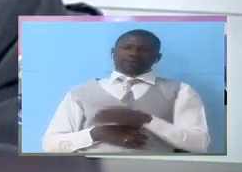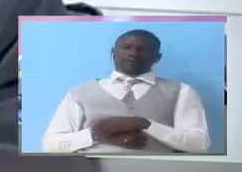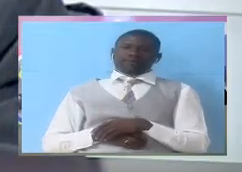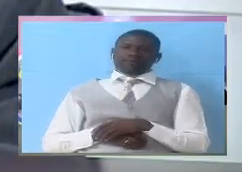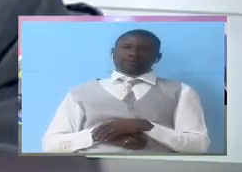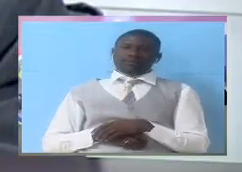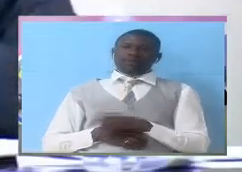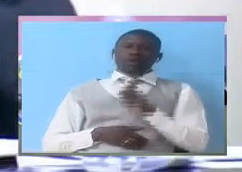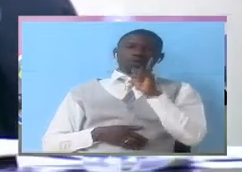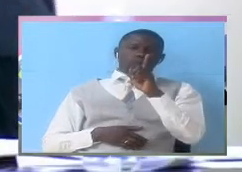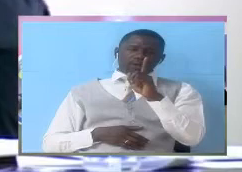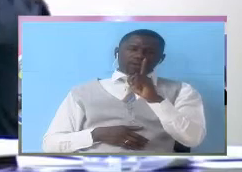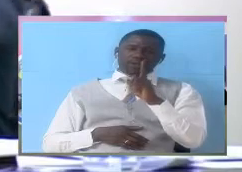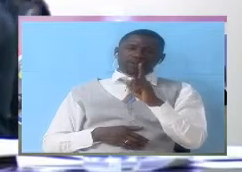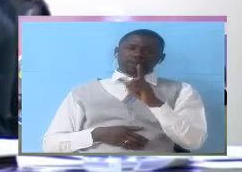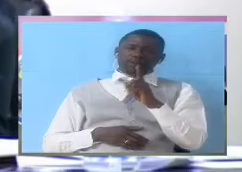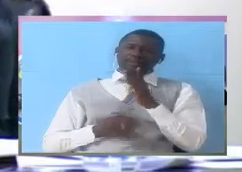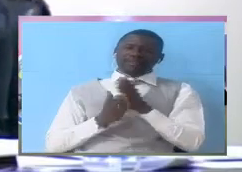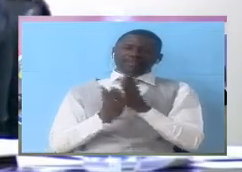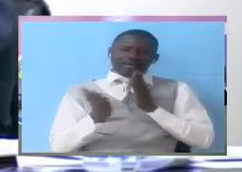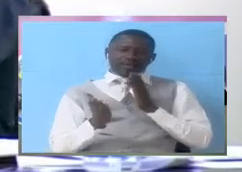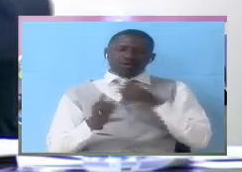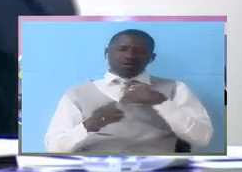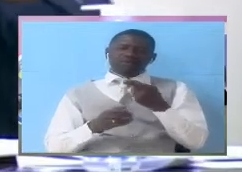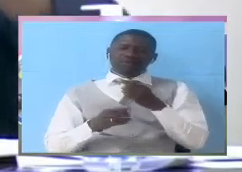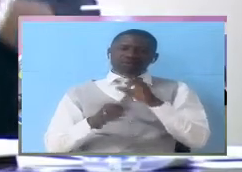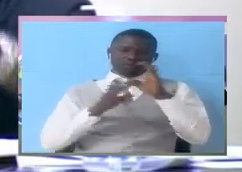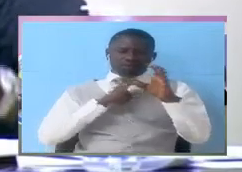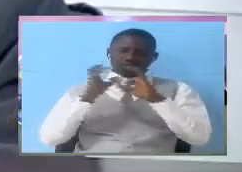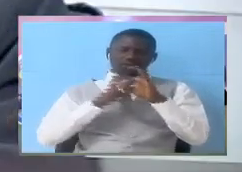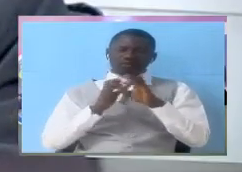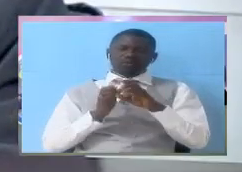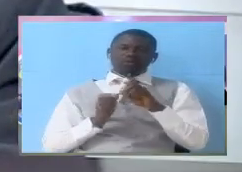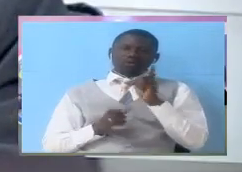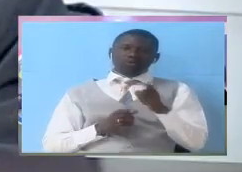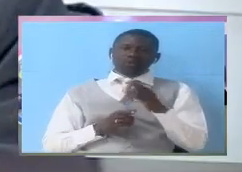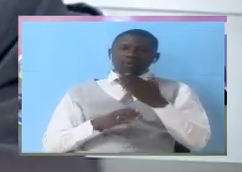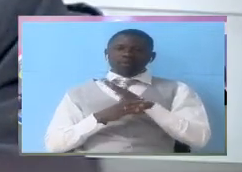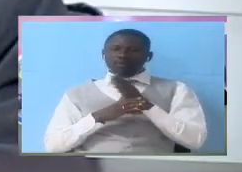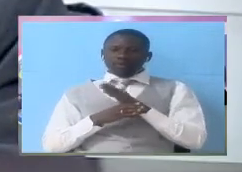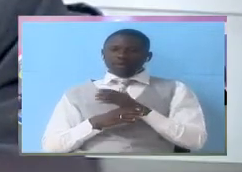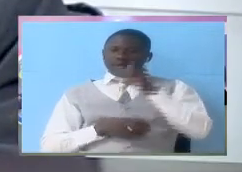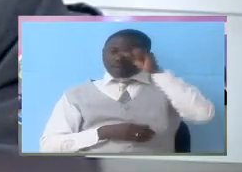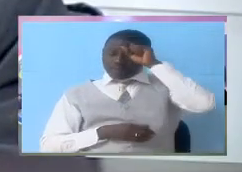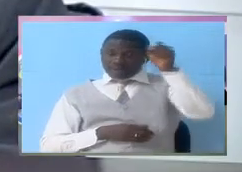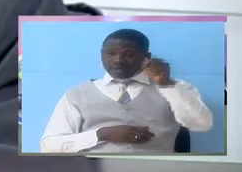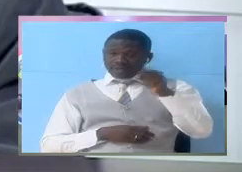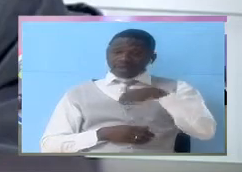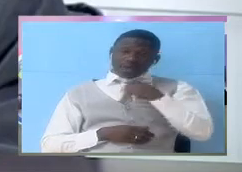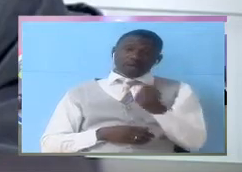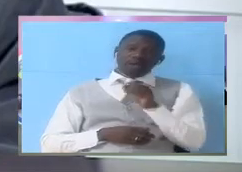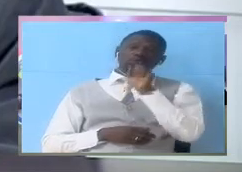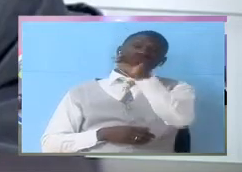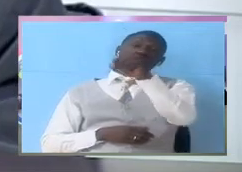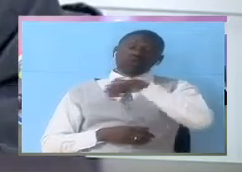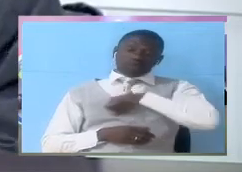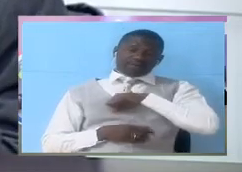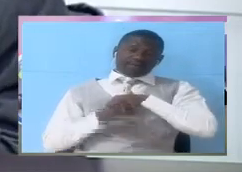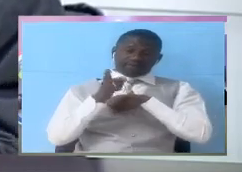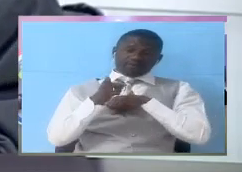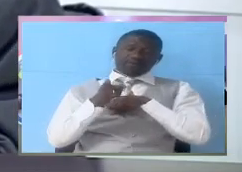Wow. One line of communication was between the president and yourself. Ben fanni joko bi moy won digante president bi ak yow mi ci sa